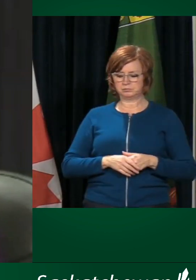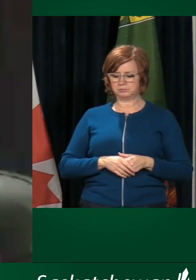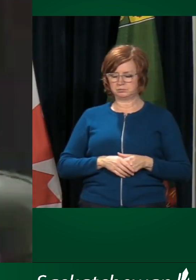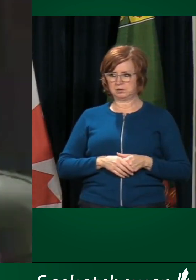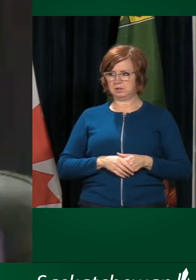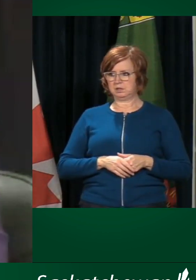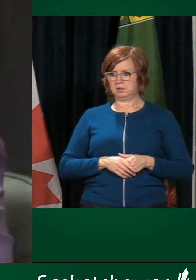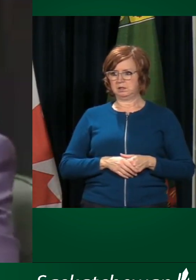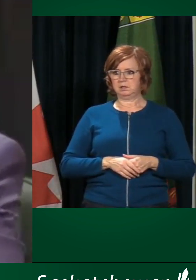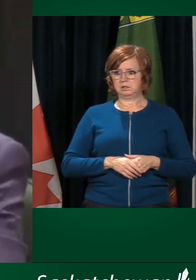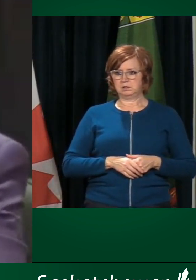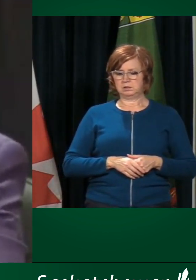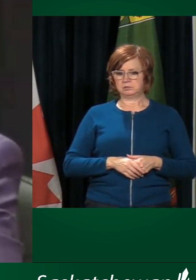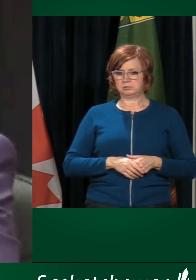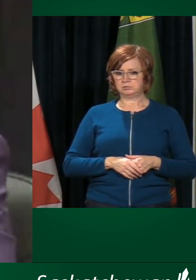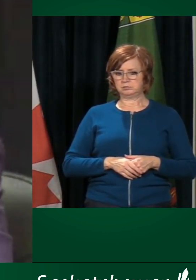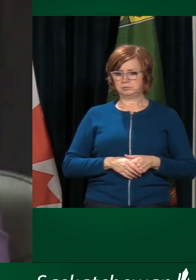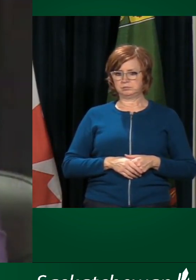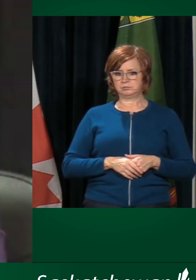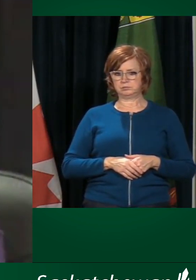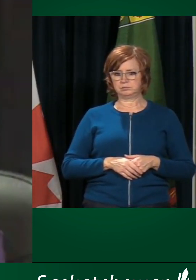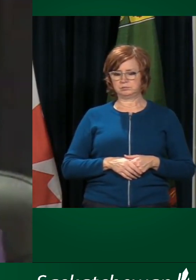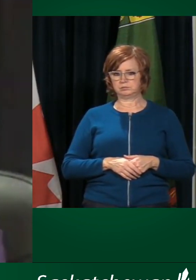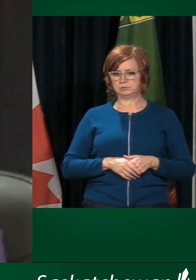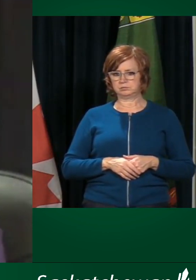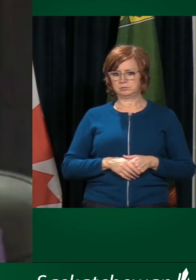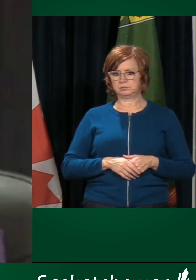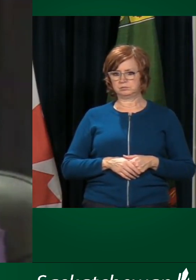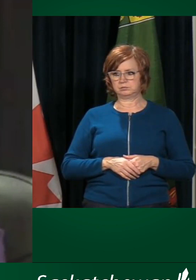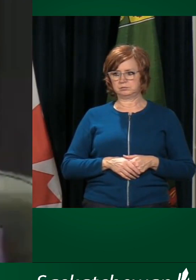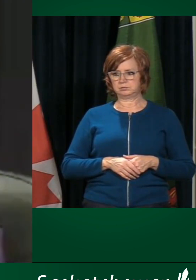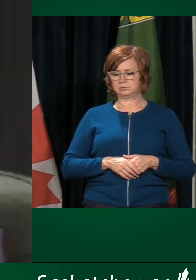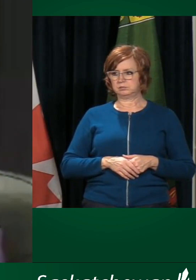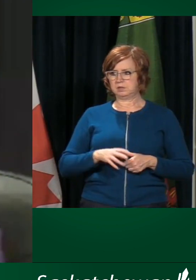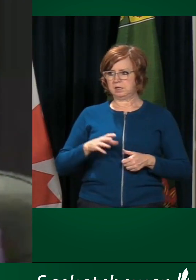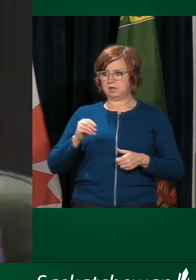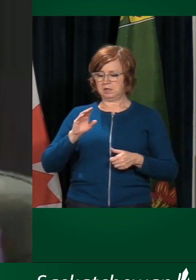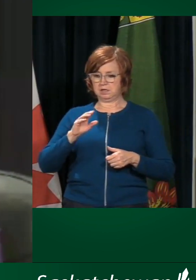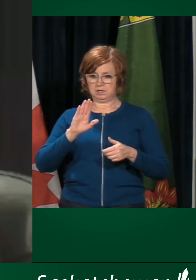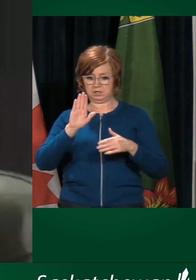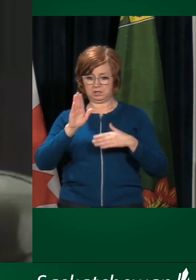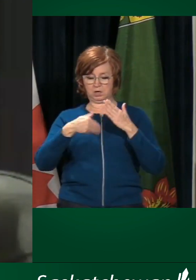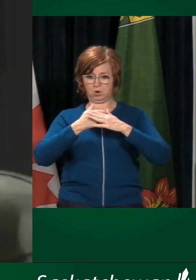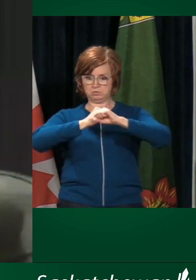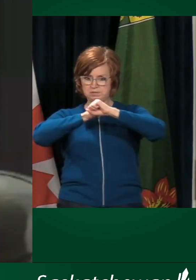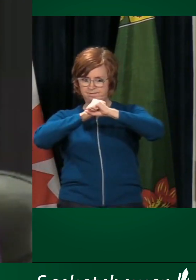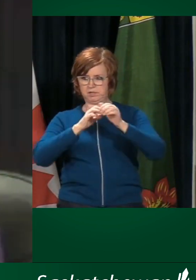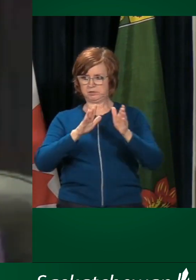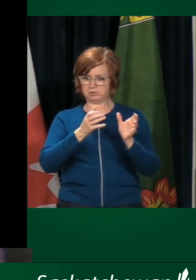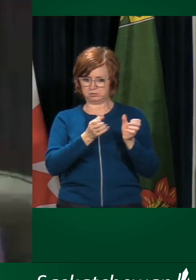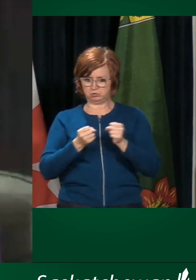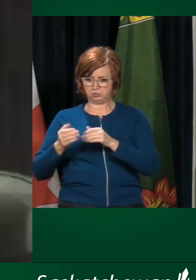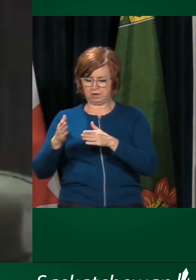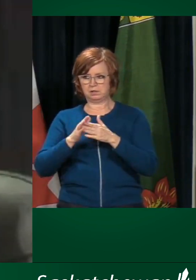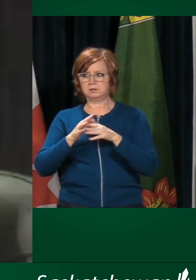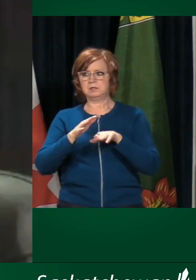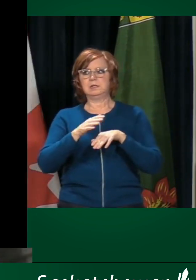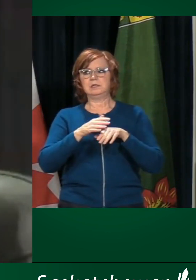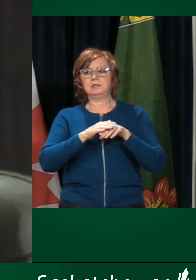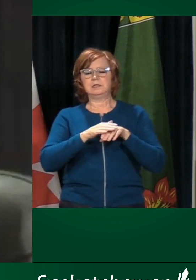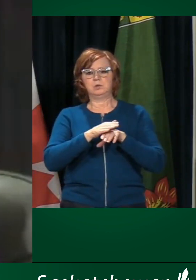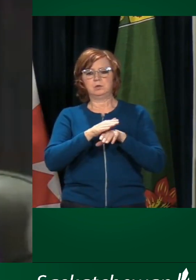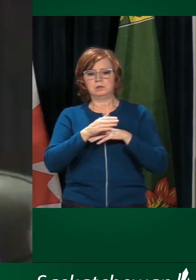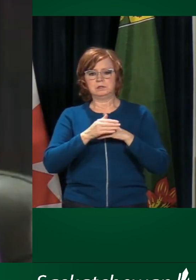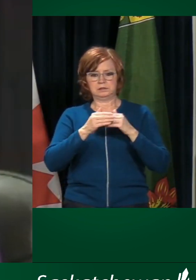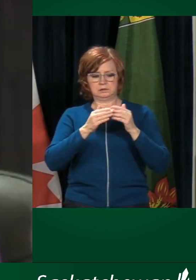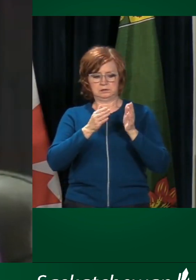use triggers to either escalate care, and I would say that the defensive strategy is a phased-in strategy, and we haven't implemented